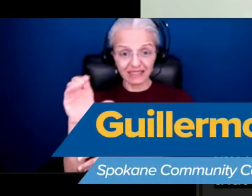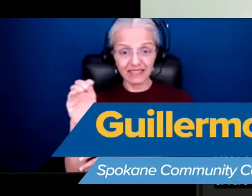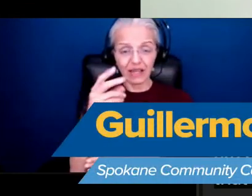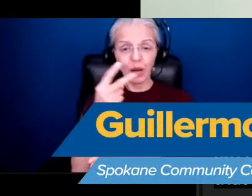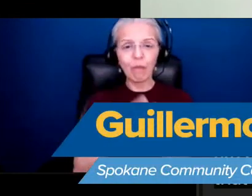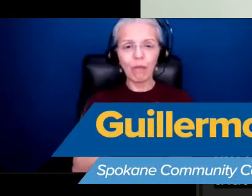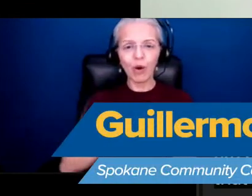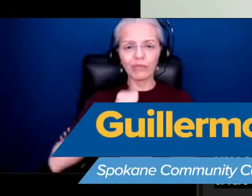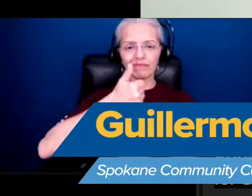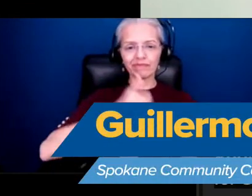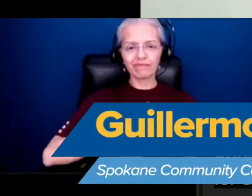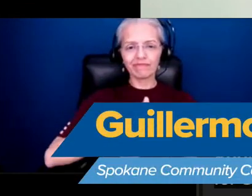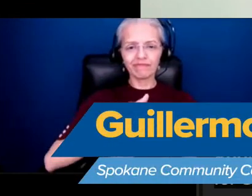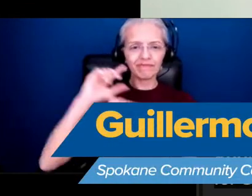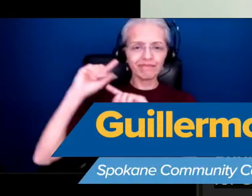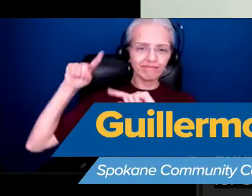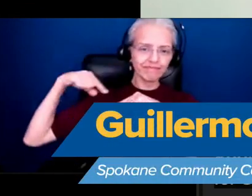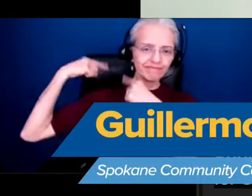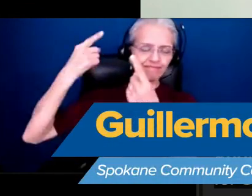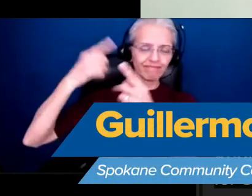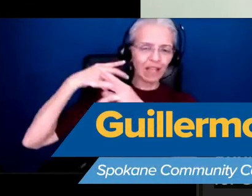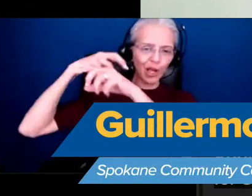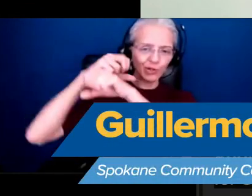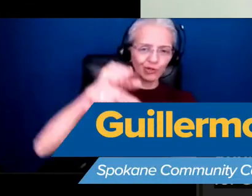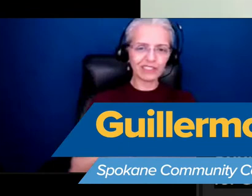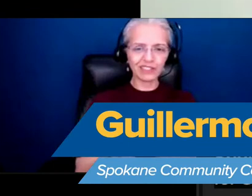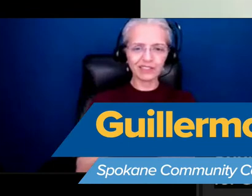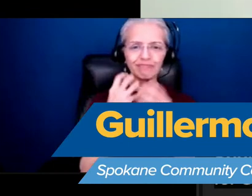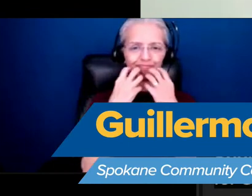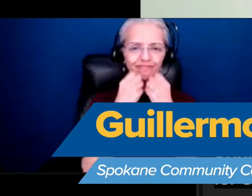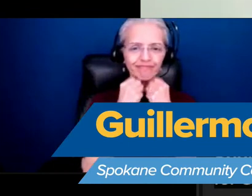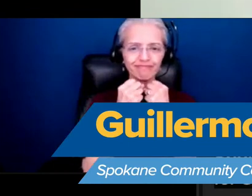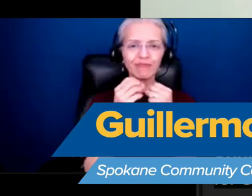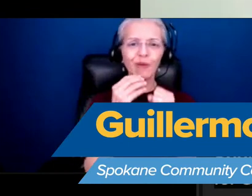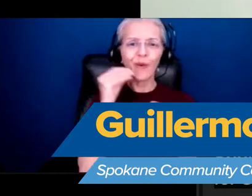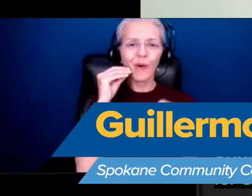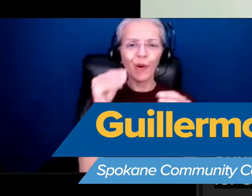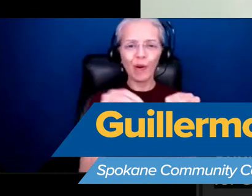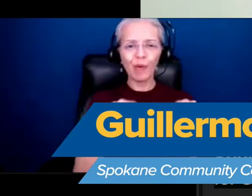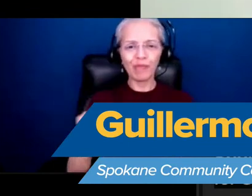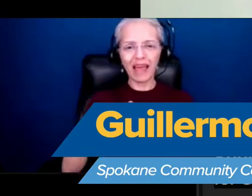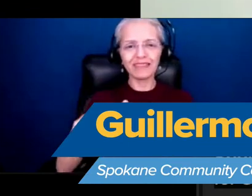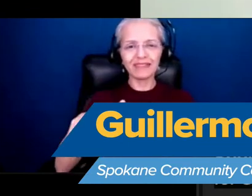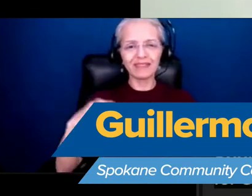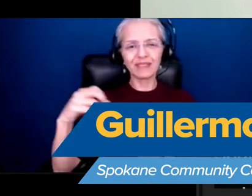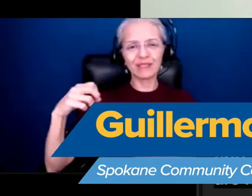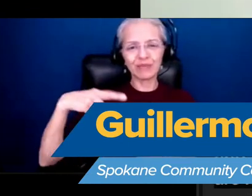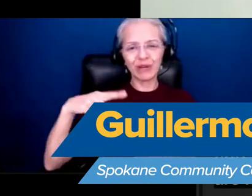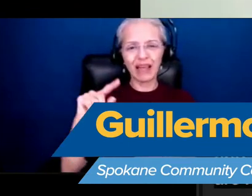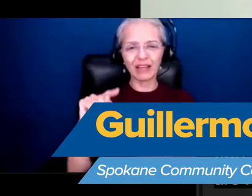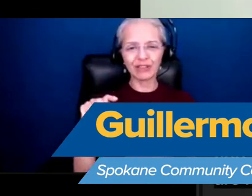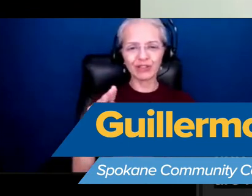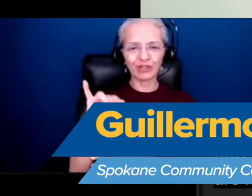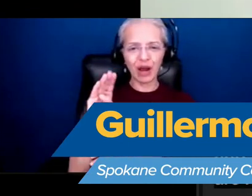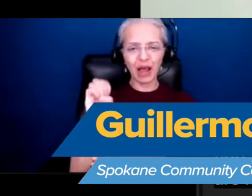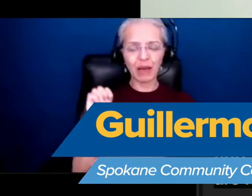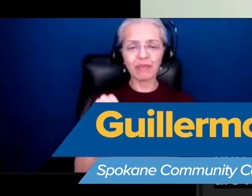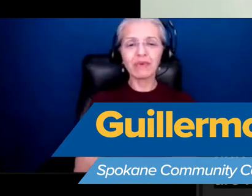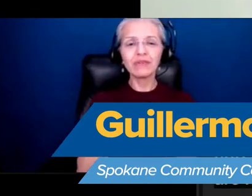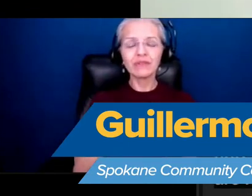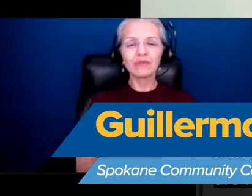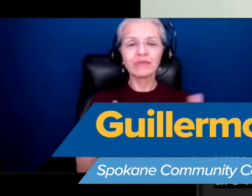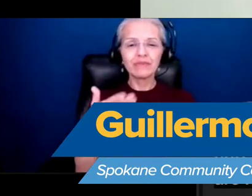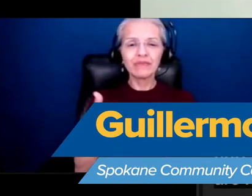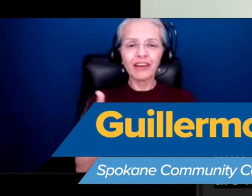are located on the traditional and sacred homelands of the Spokane tribe. We also provide services in a